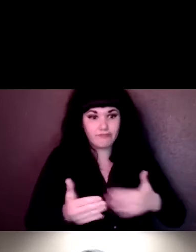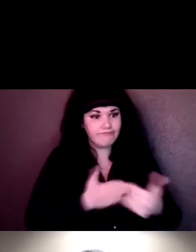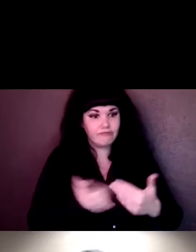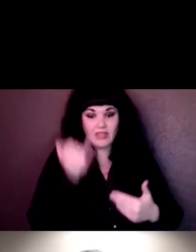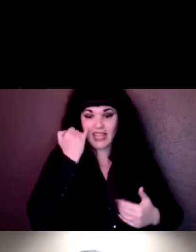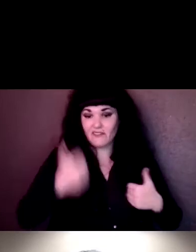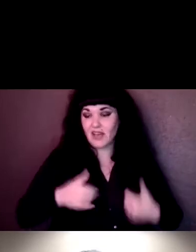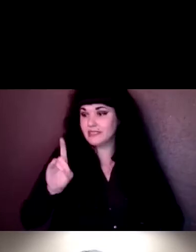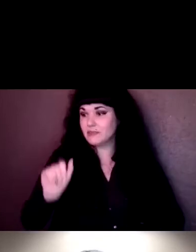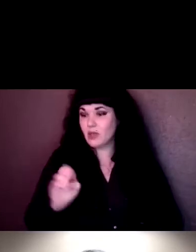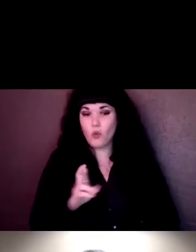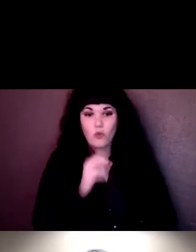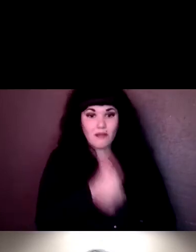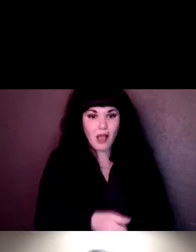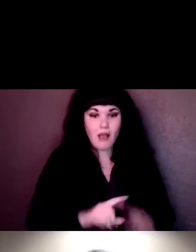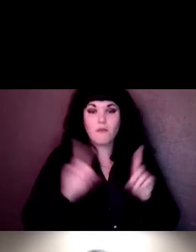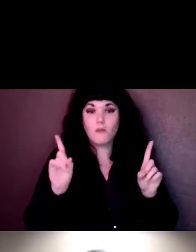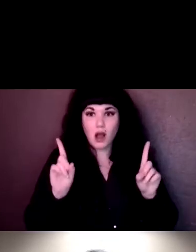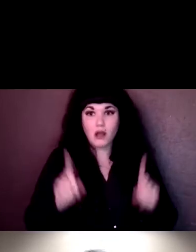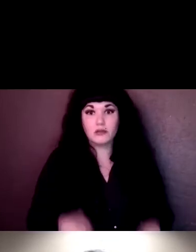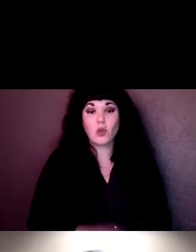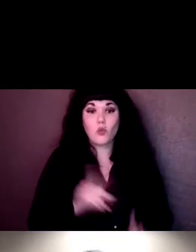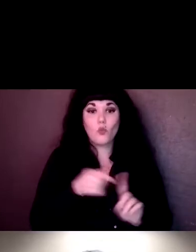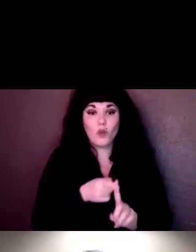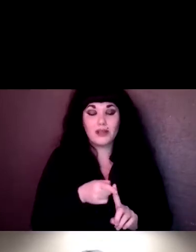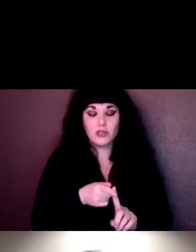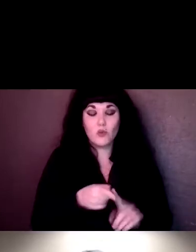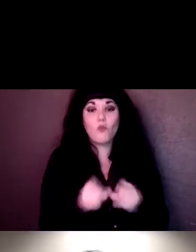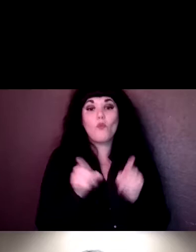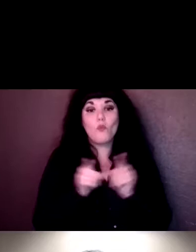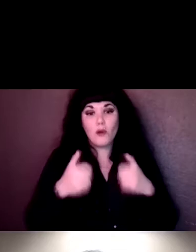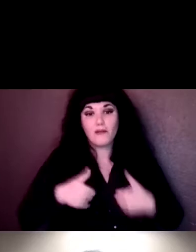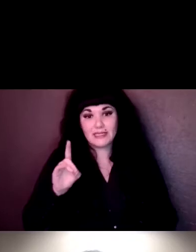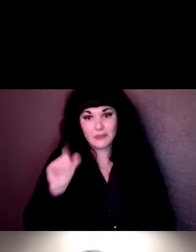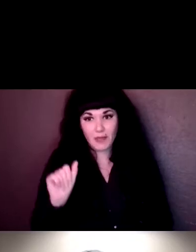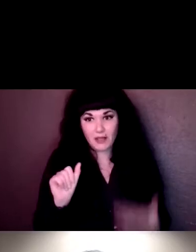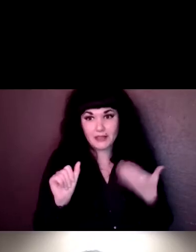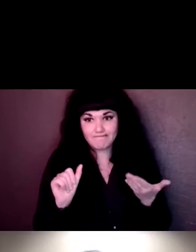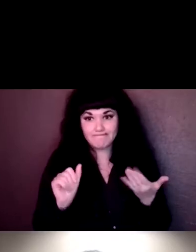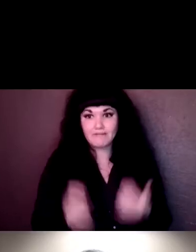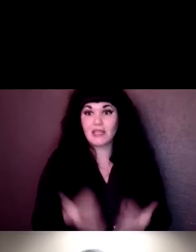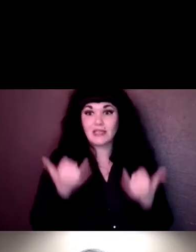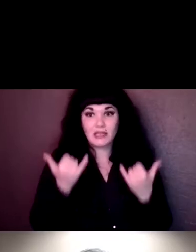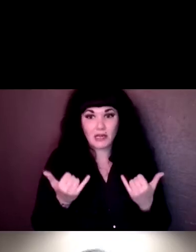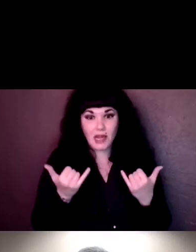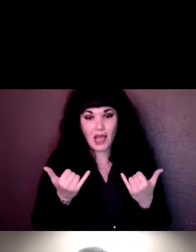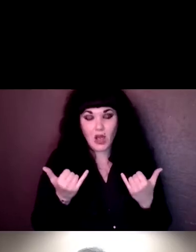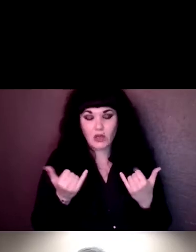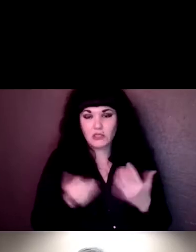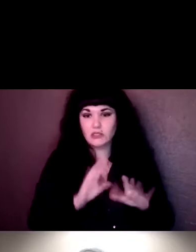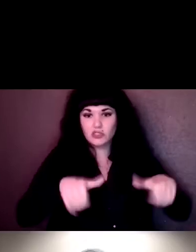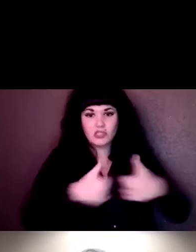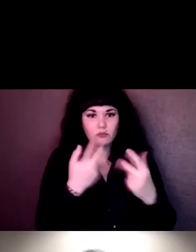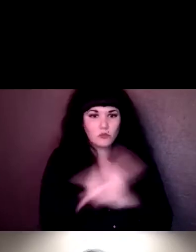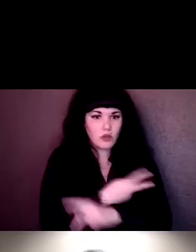when you compound it with a disability, now you're escalating the challenge, I would